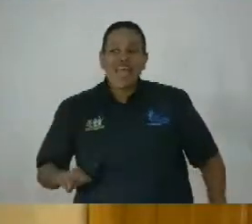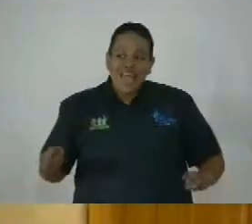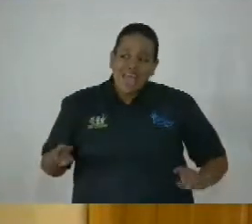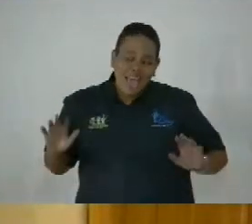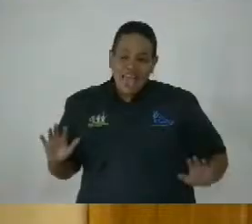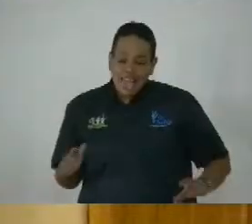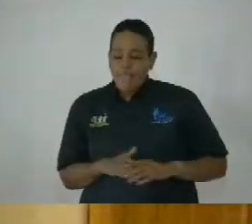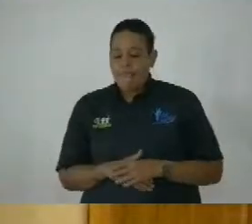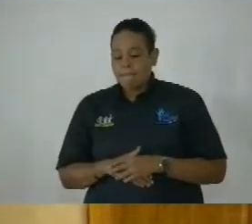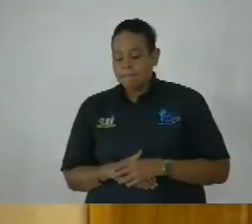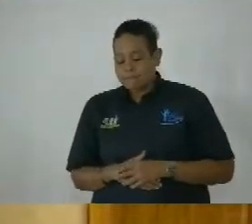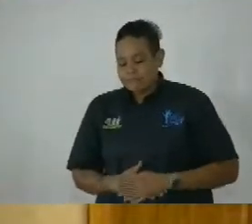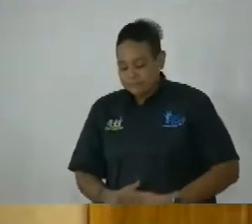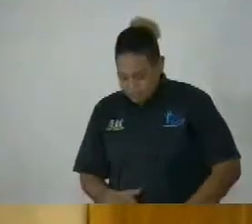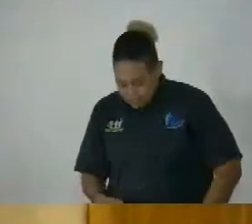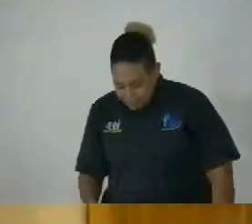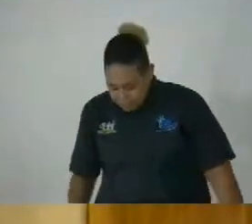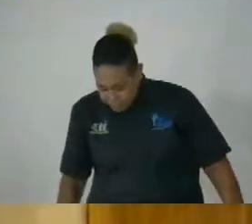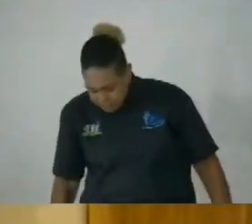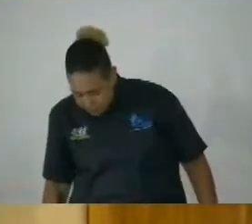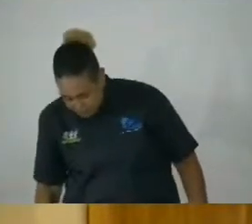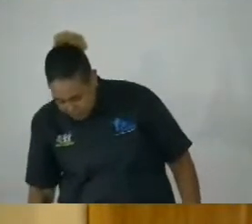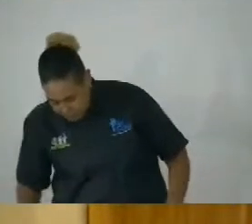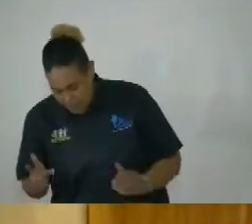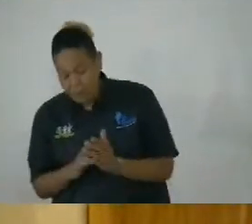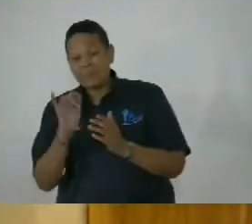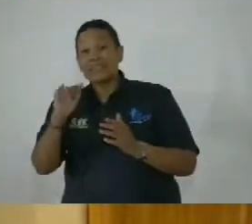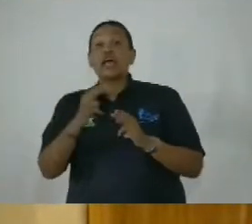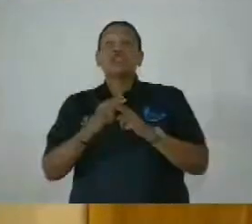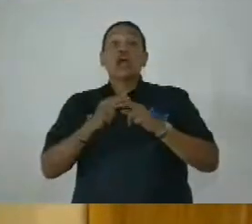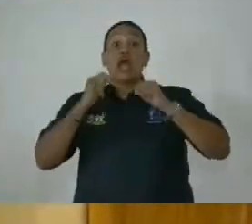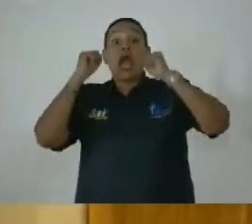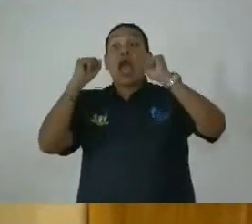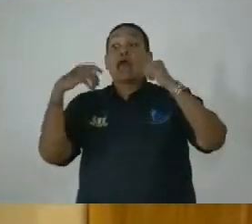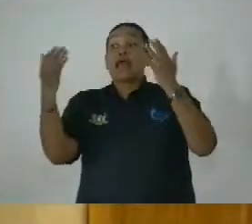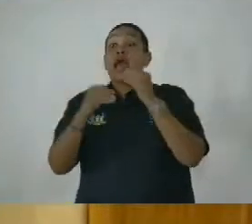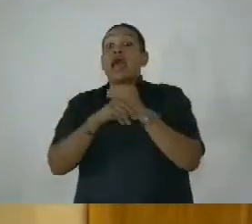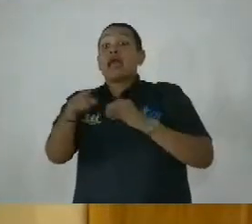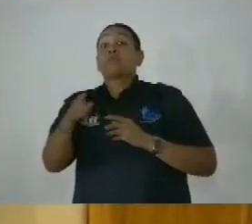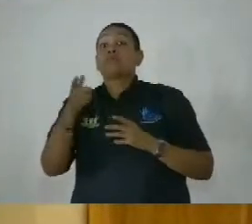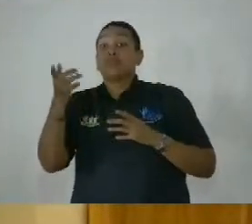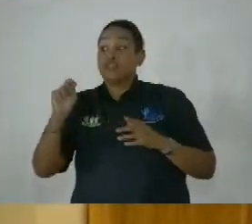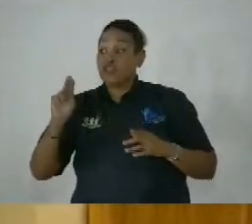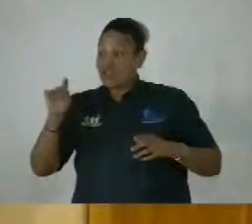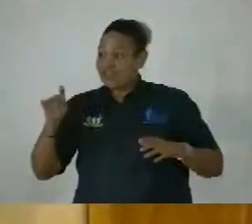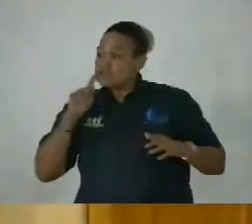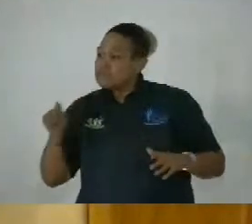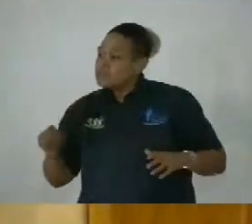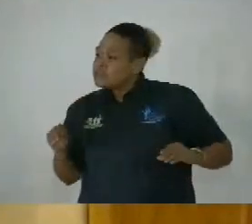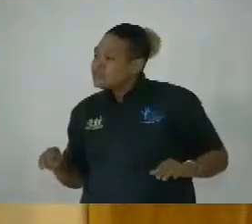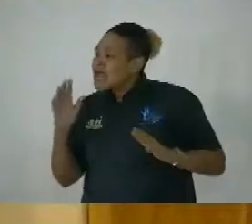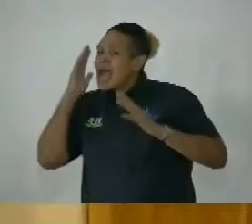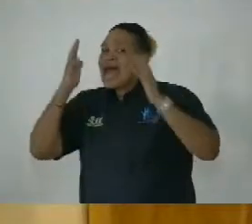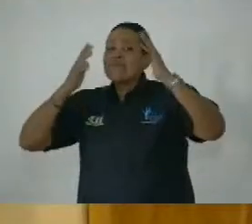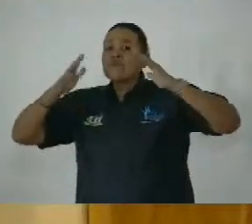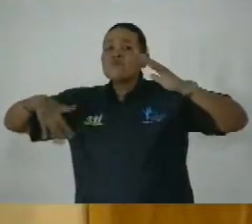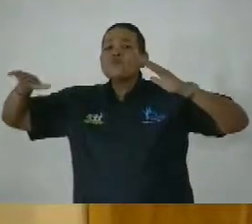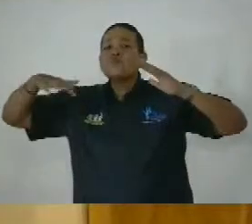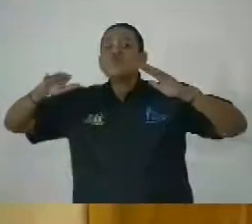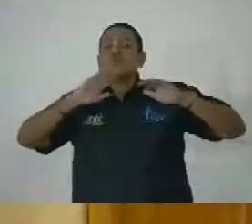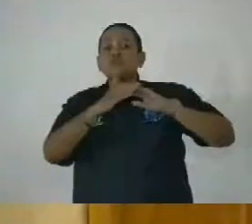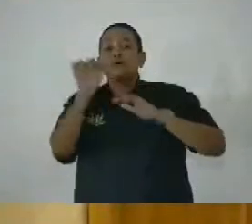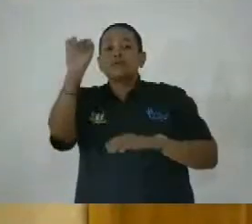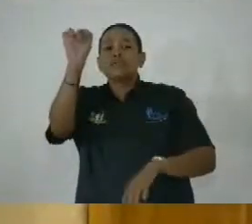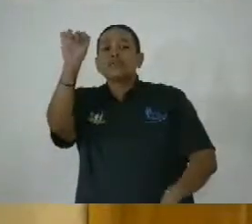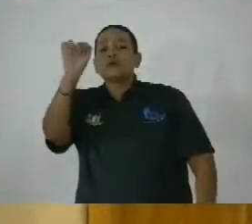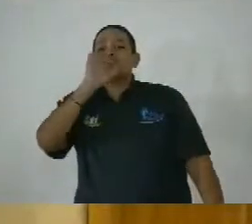society. Amidst all of that shortage, the mobility of the fleet was an embarrassment to every Jamaican and every police officer. They